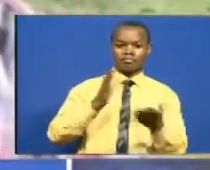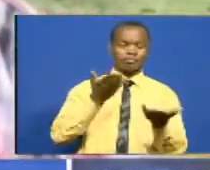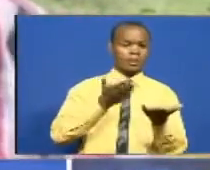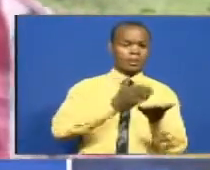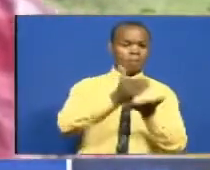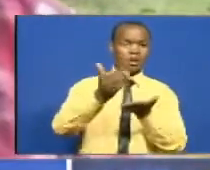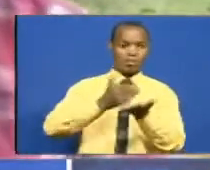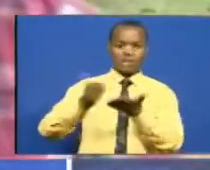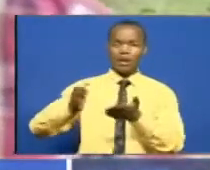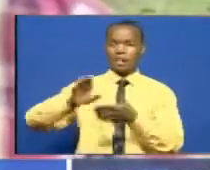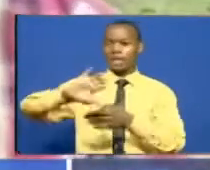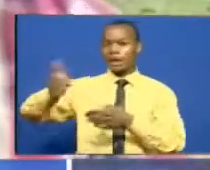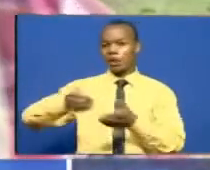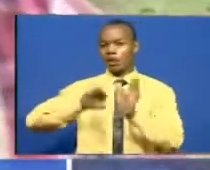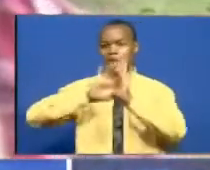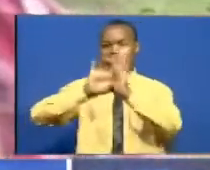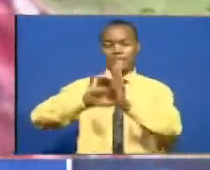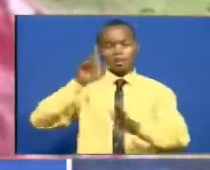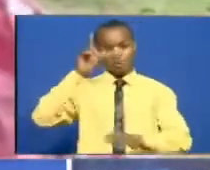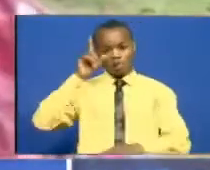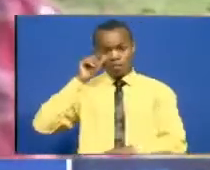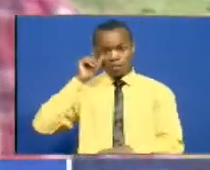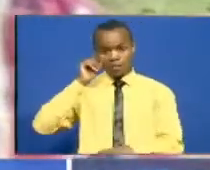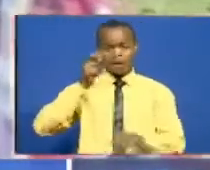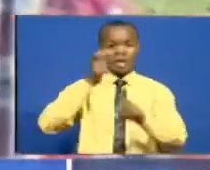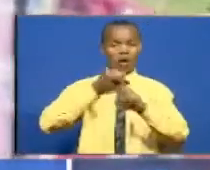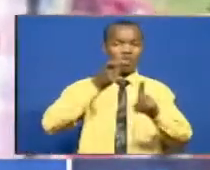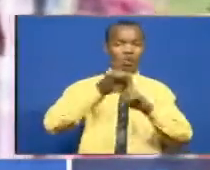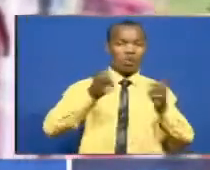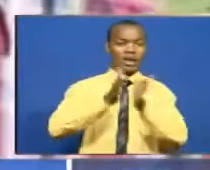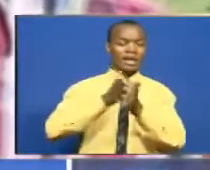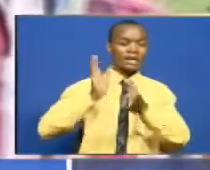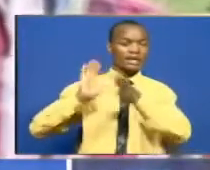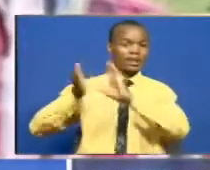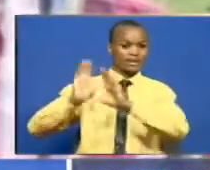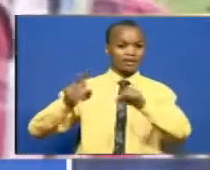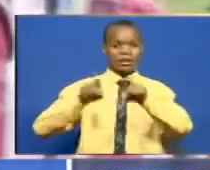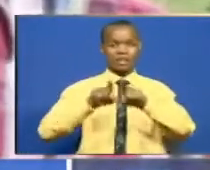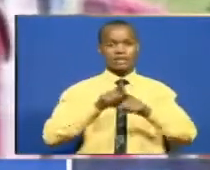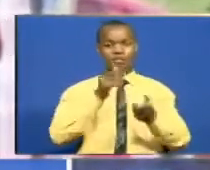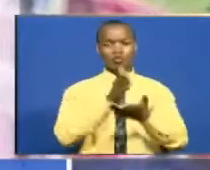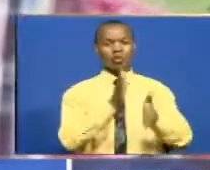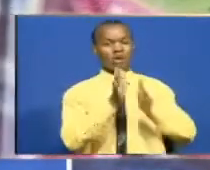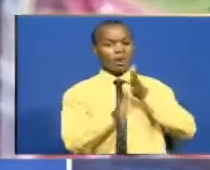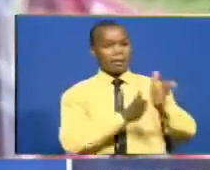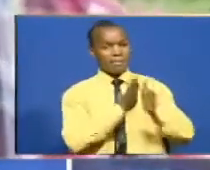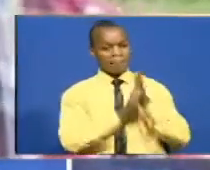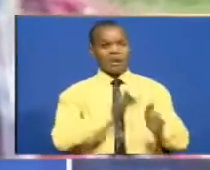like Mombasa, Kwale, and Kilifi. And we are planned to discharge